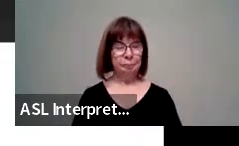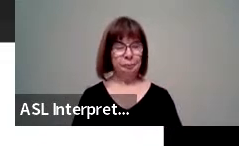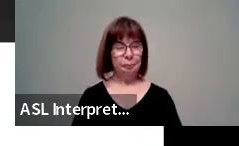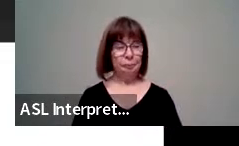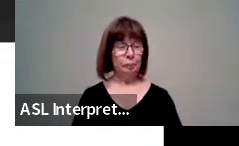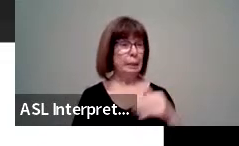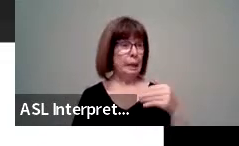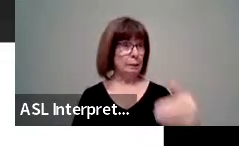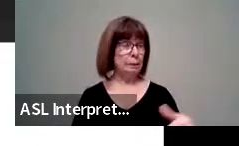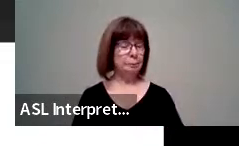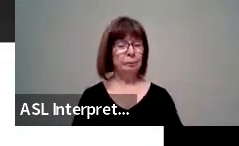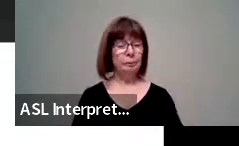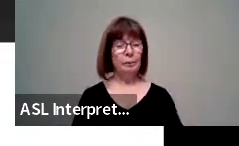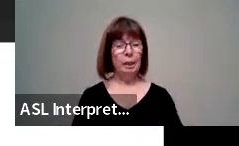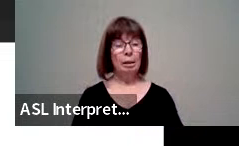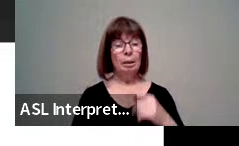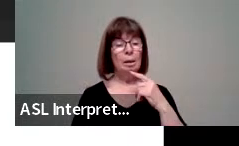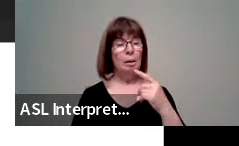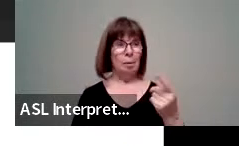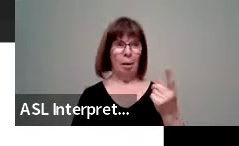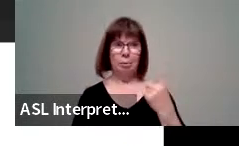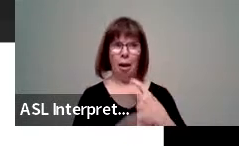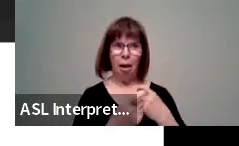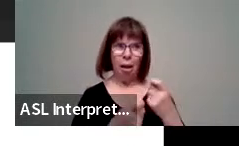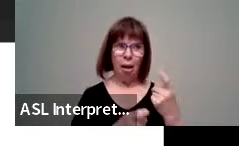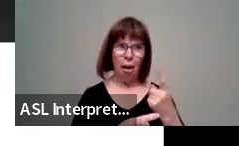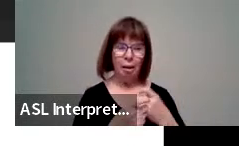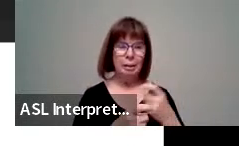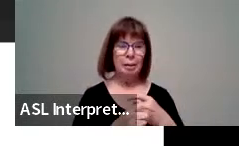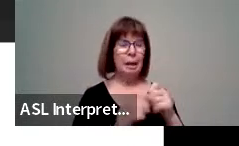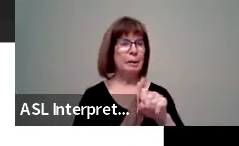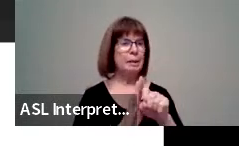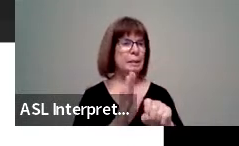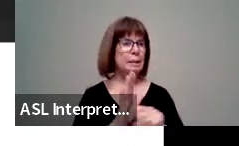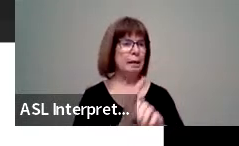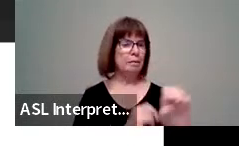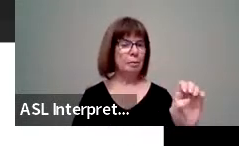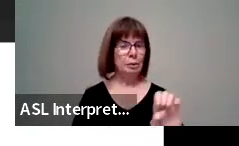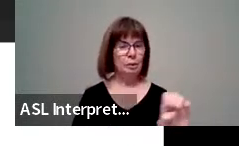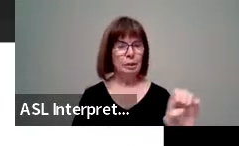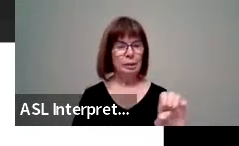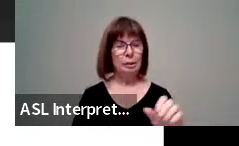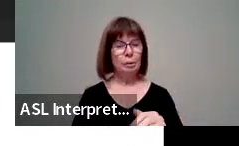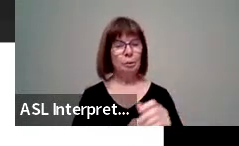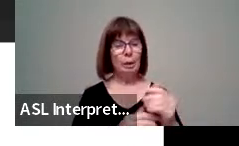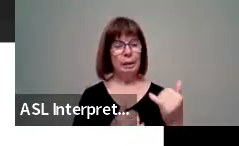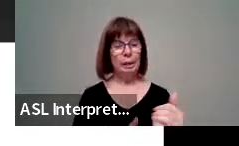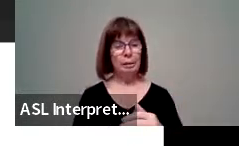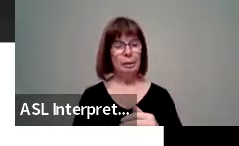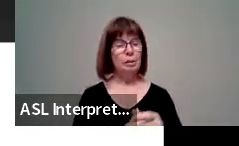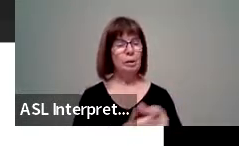I just wanted to briefly, we're getting asked a lot about states of emergency right now, so just wanted to comment briefly on the